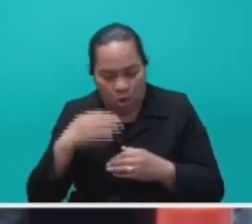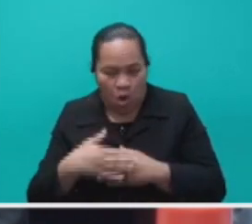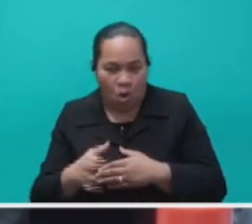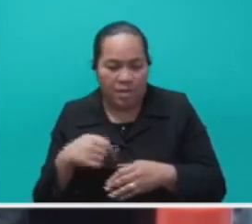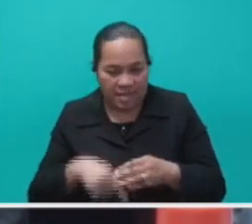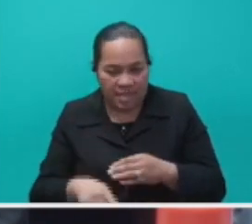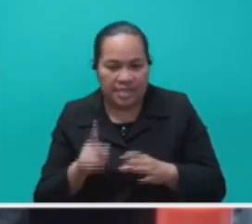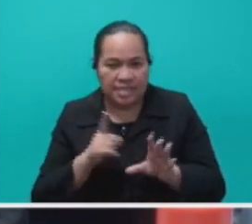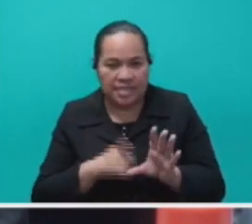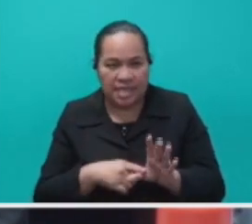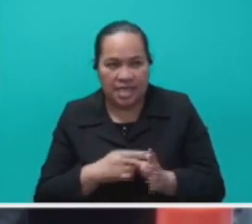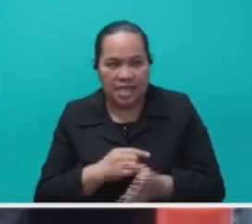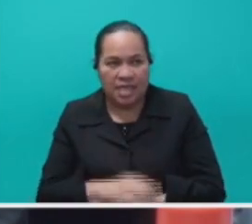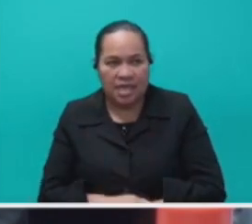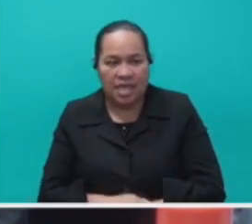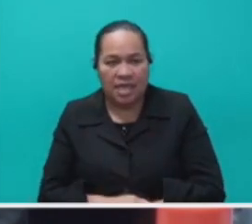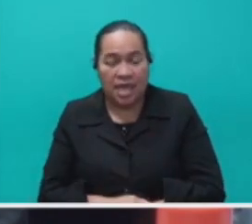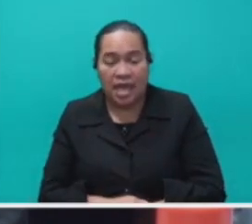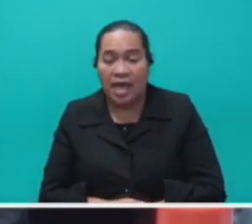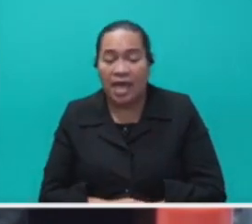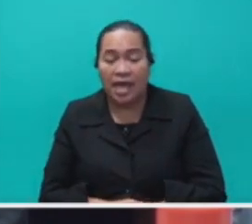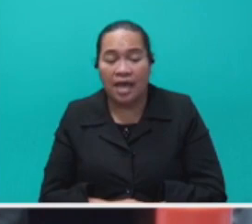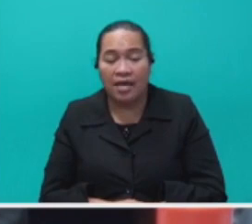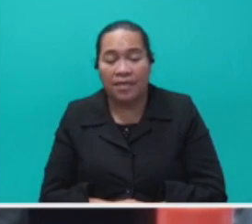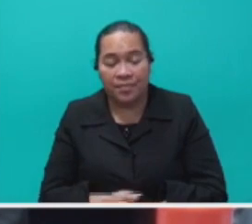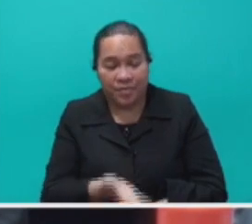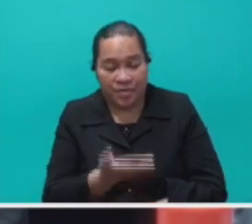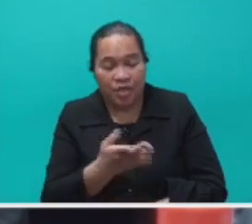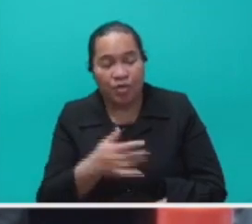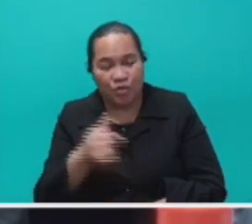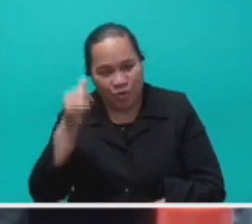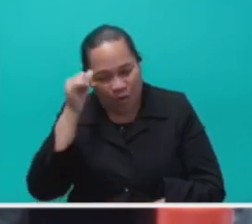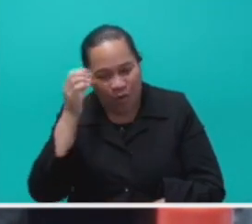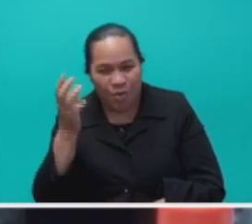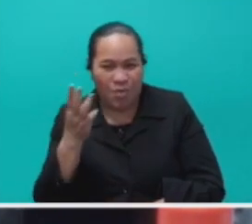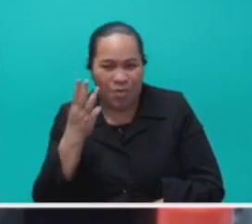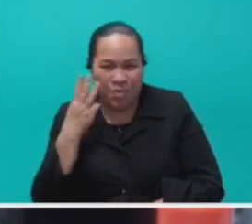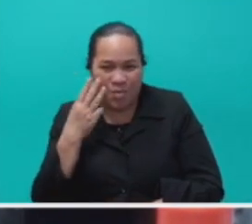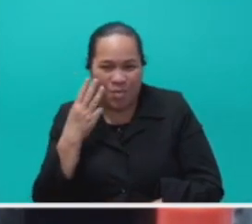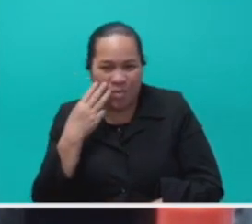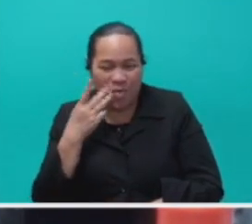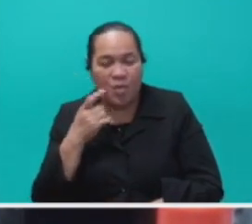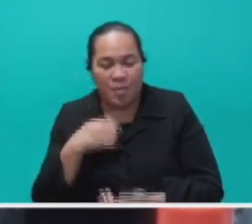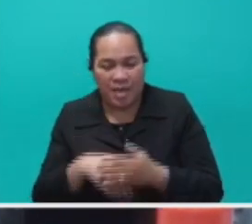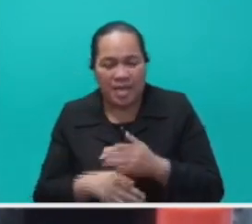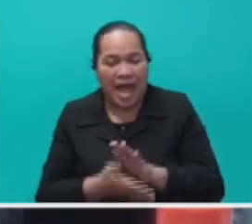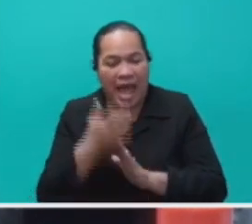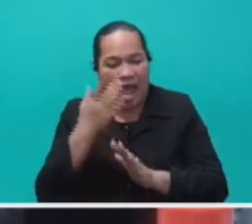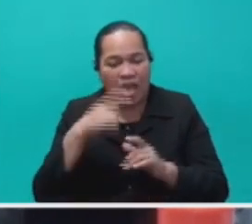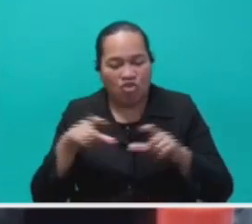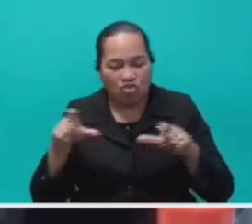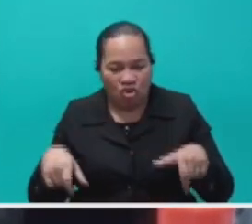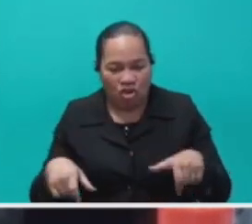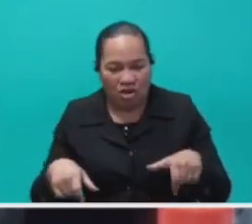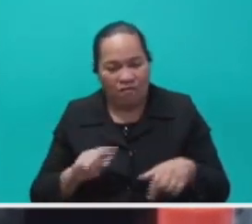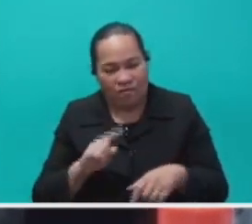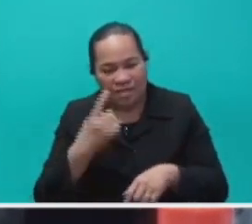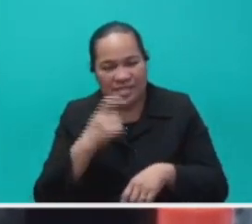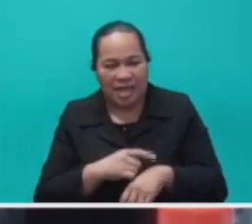and there, of course, Honorable Nyuntamu is fully aware there will be a high court sitting in Ba for the first time. So that